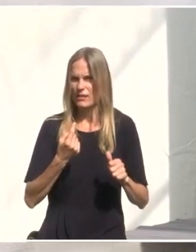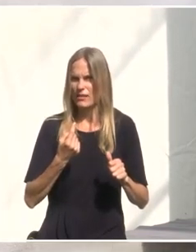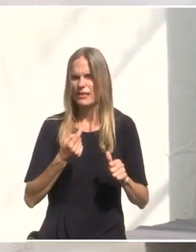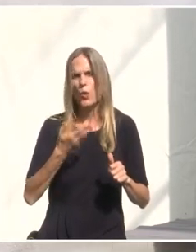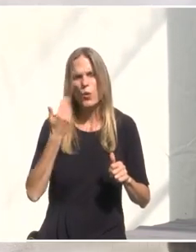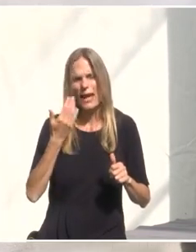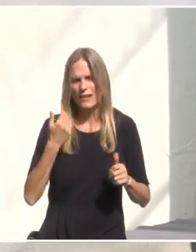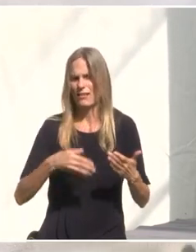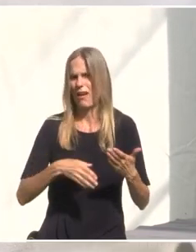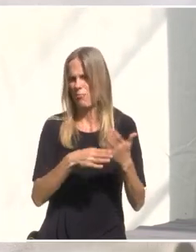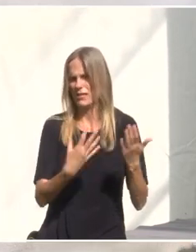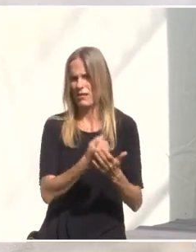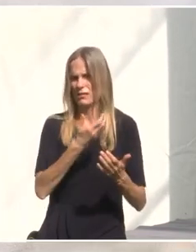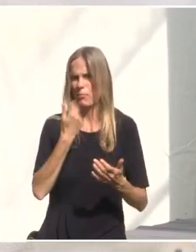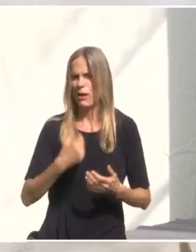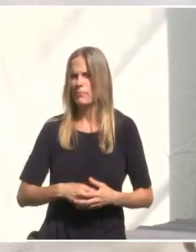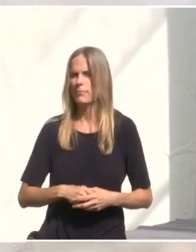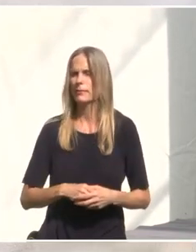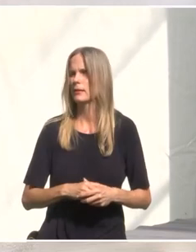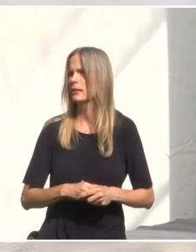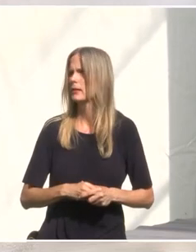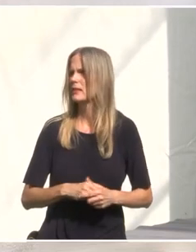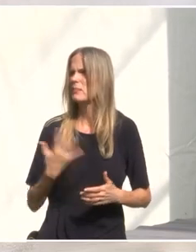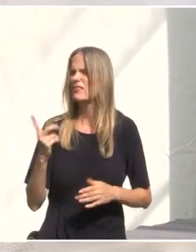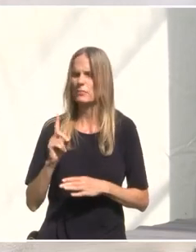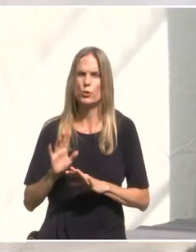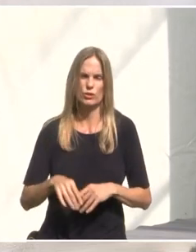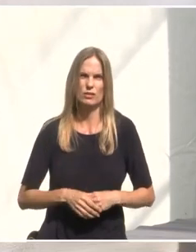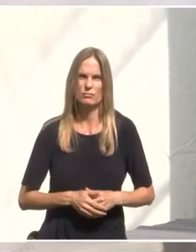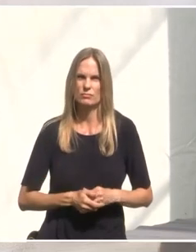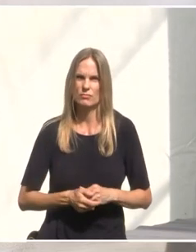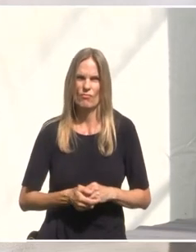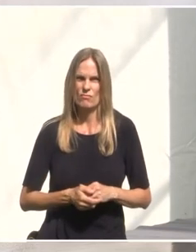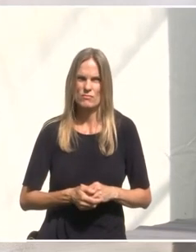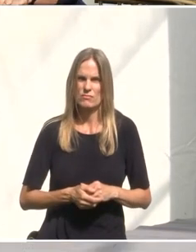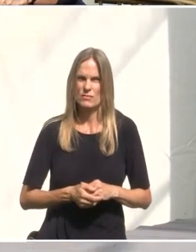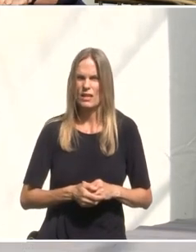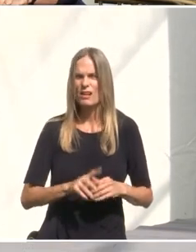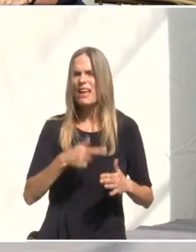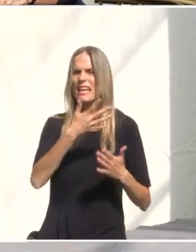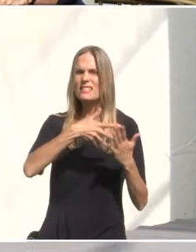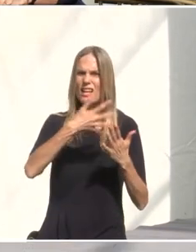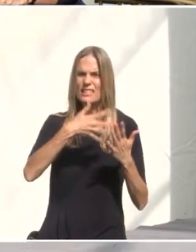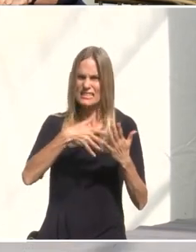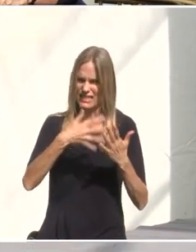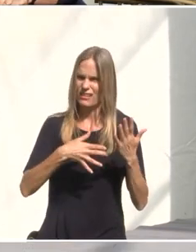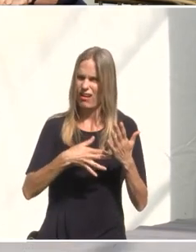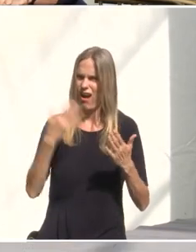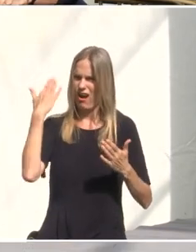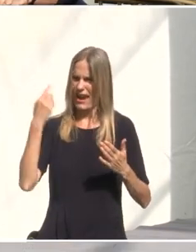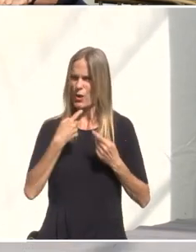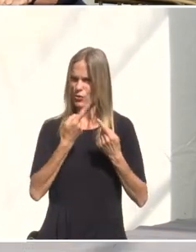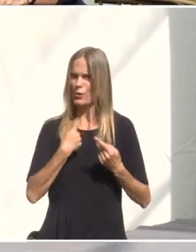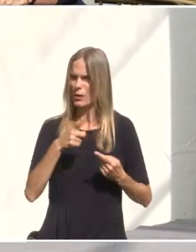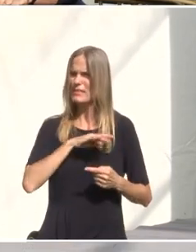to get that help anymore. And may I ask you right now about some statistics that you told about depression, maybe